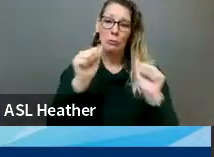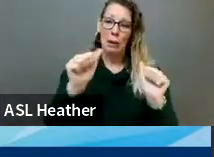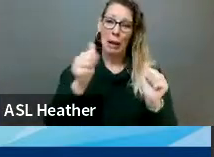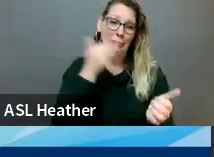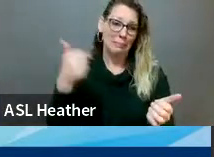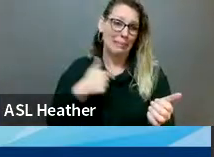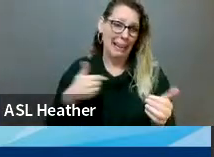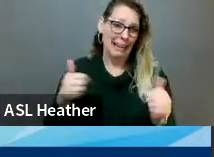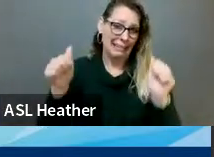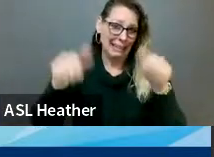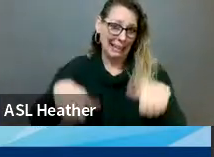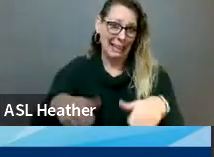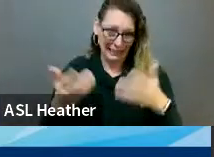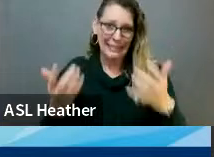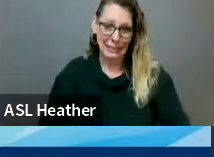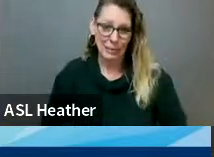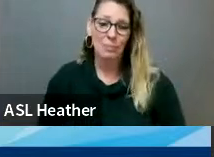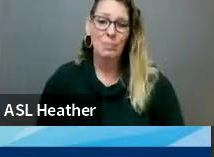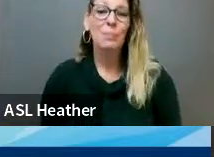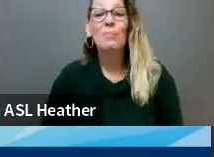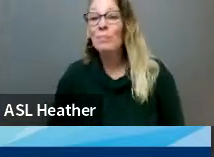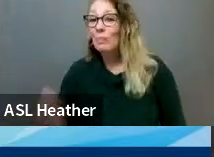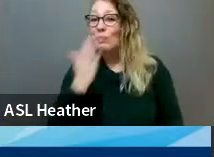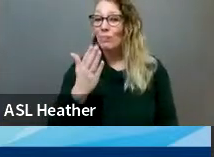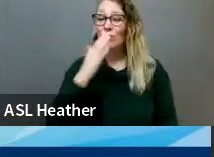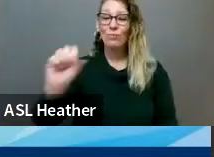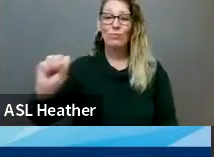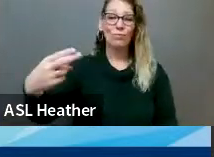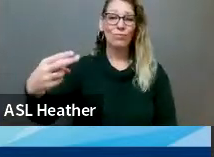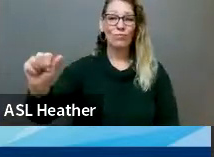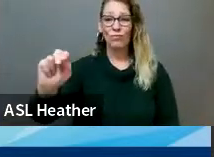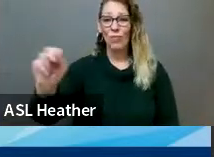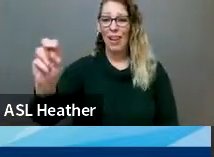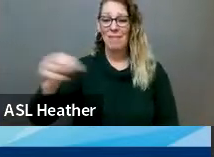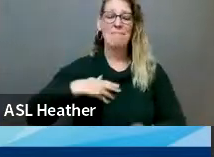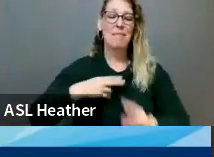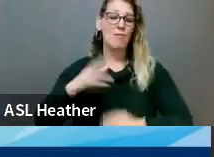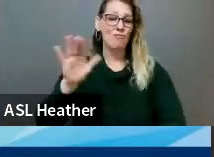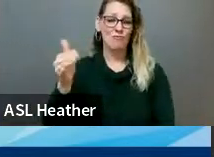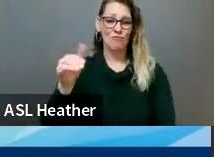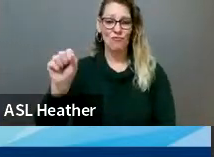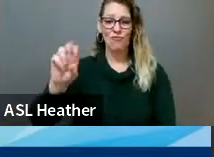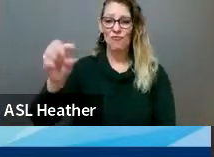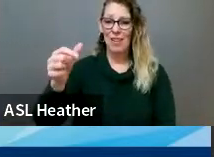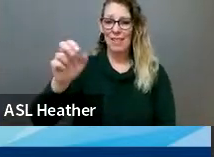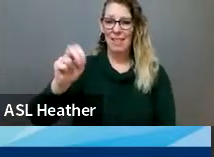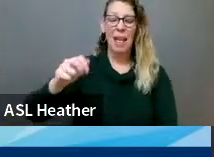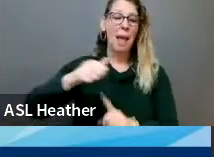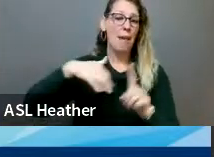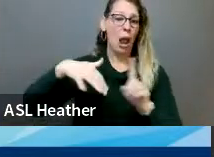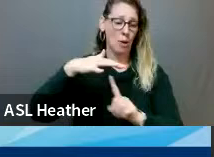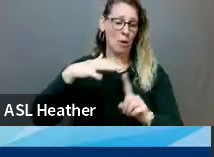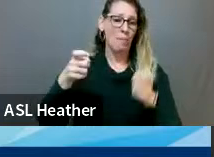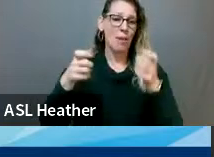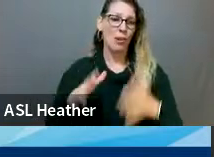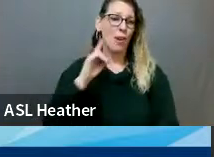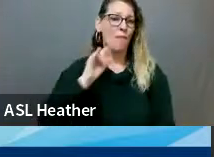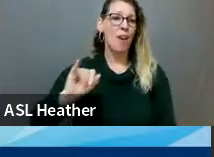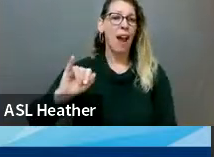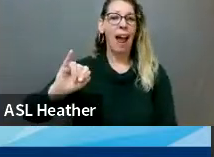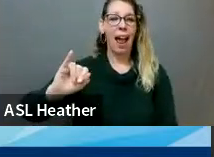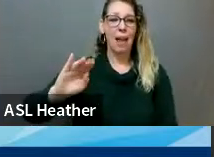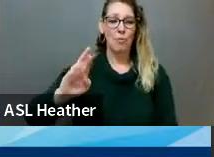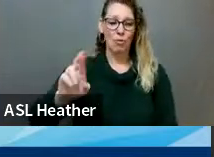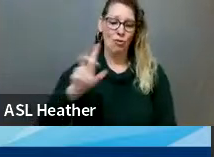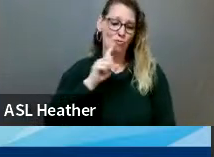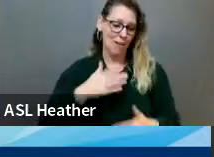got. Thank you, Shannon. As she said, my name is Chris Reagan. I'm the environmental manager for IVR. Really happy to be here with